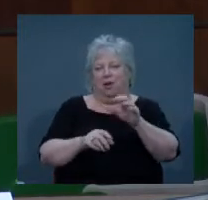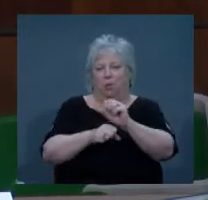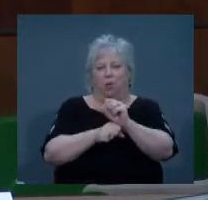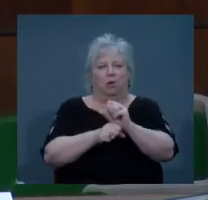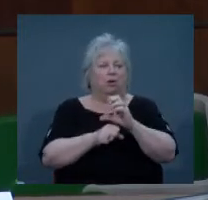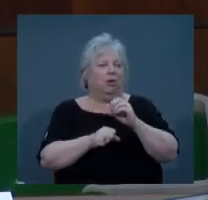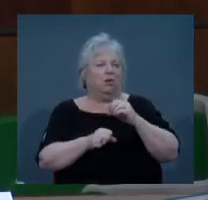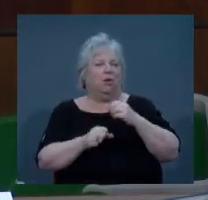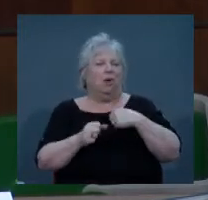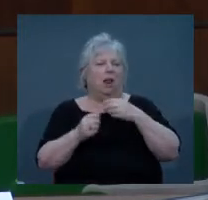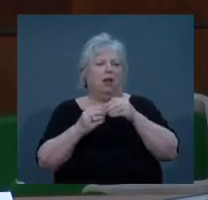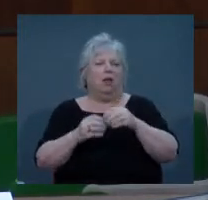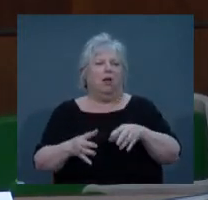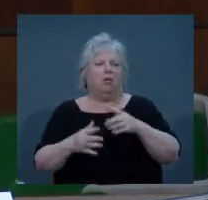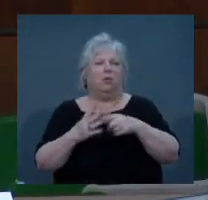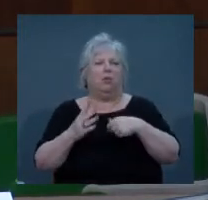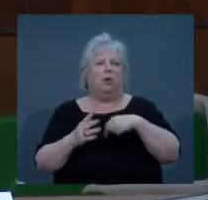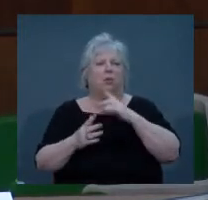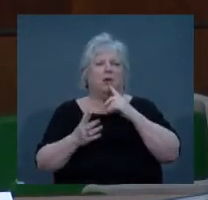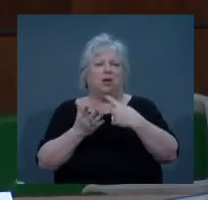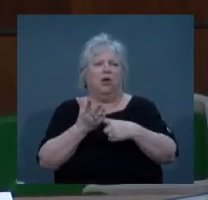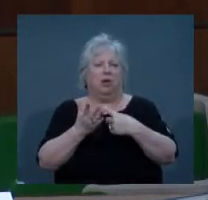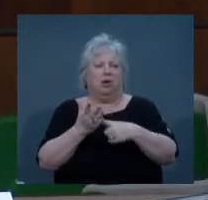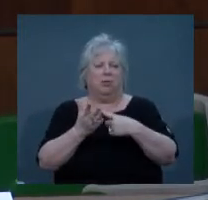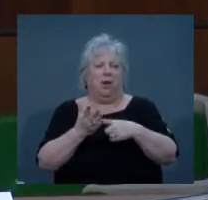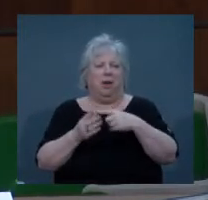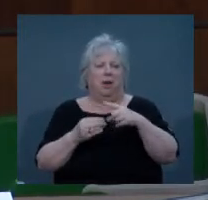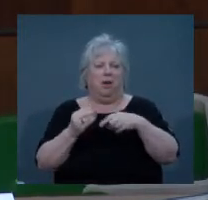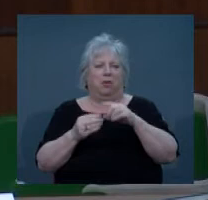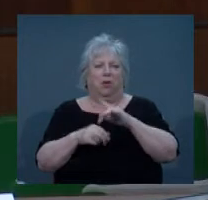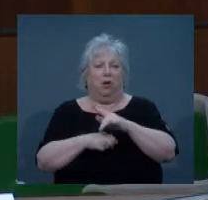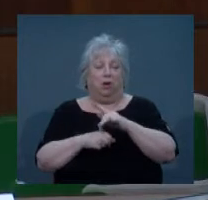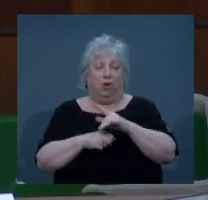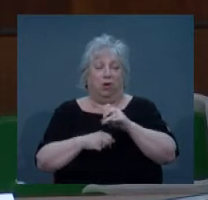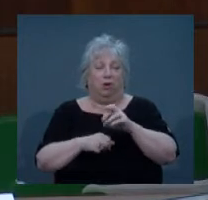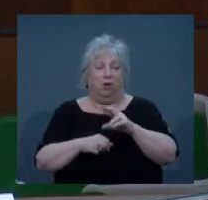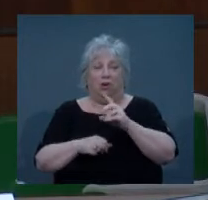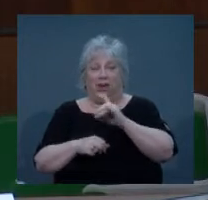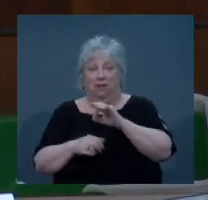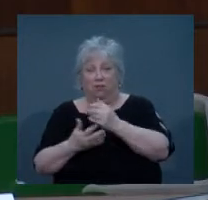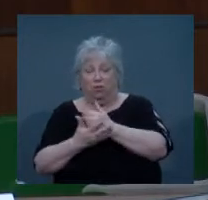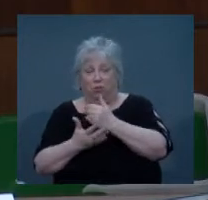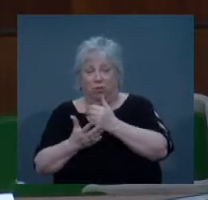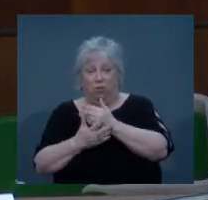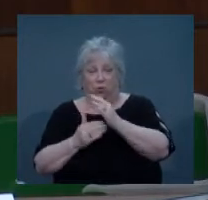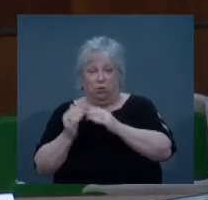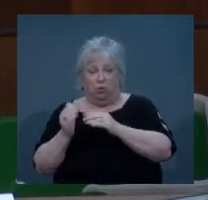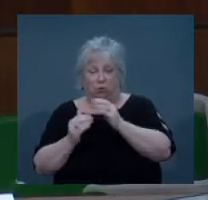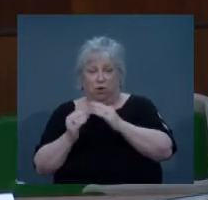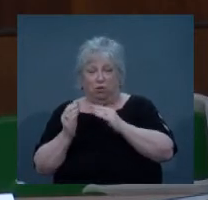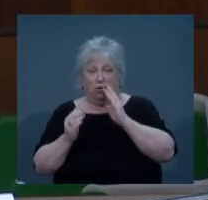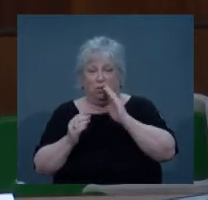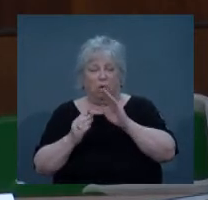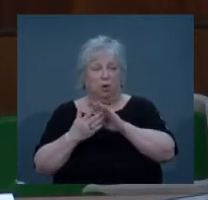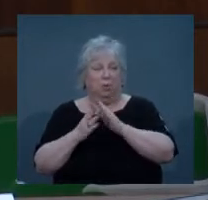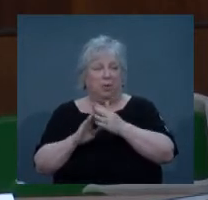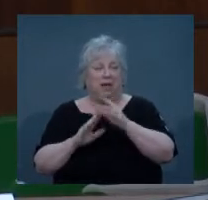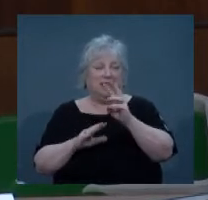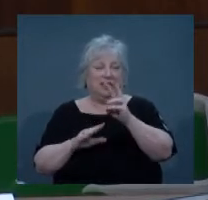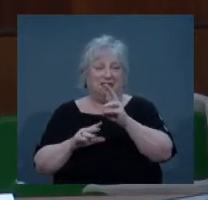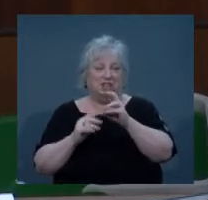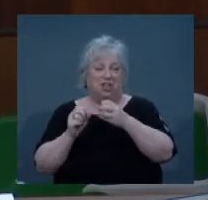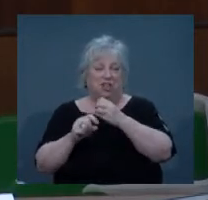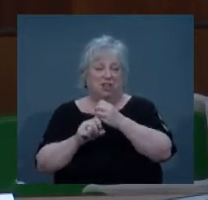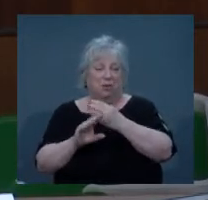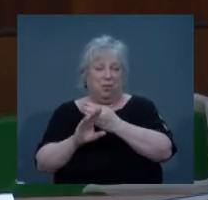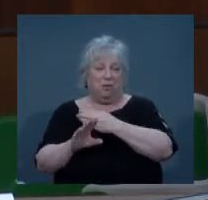lost what we were talking about earlier. If it was new construction, then it would be 6 years before we No, they inspect it.